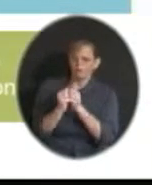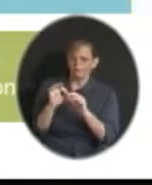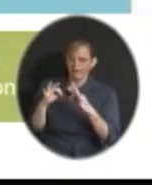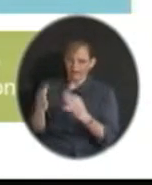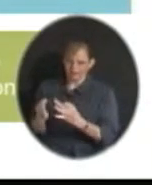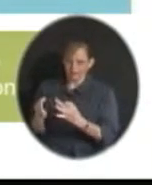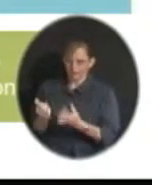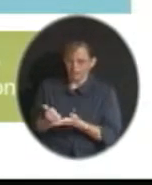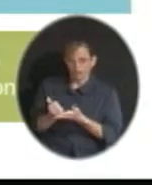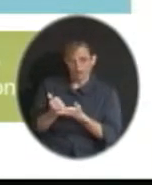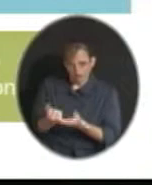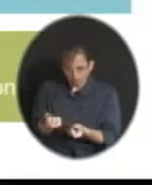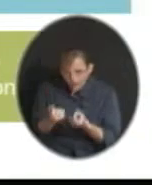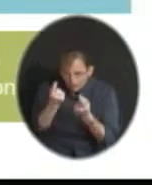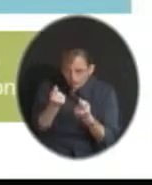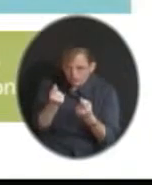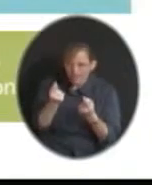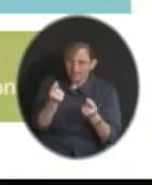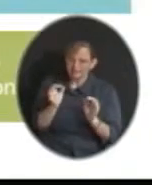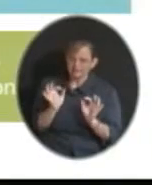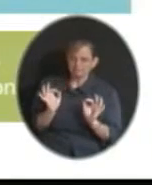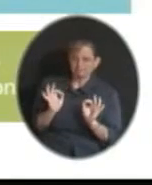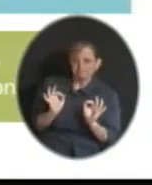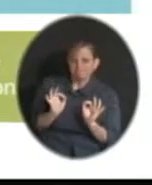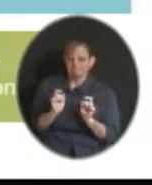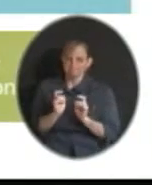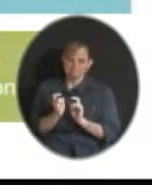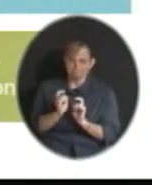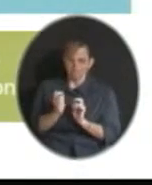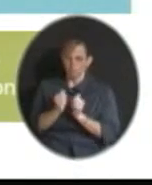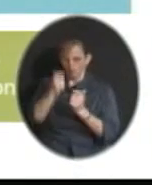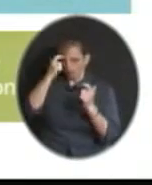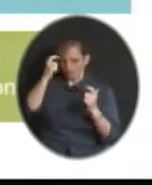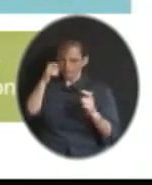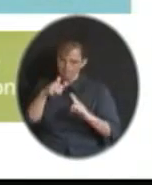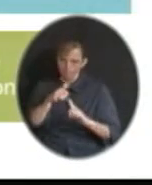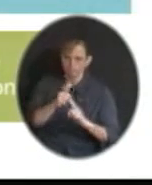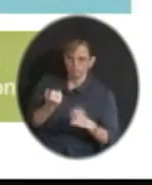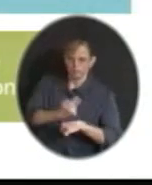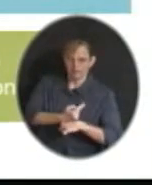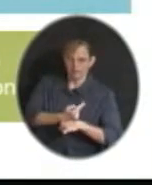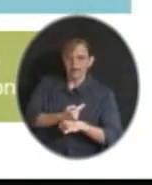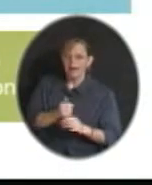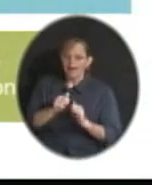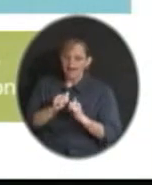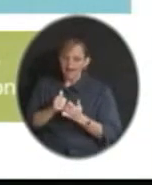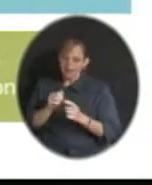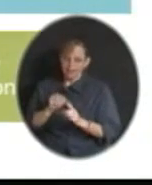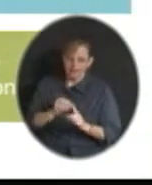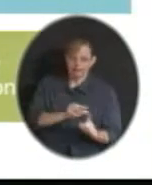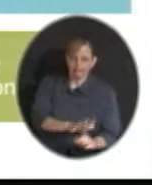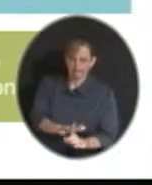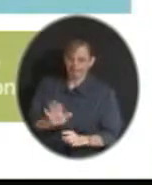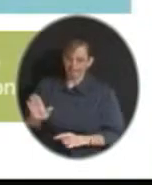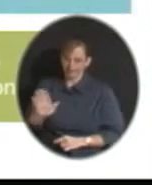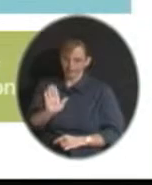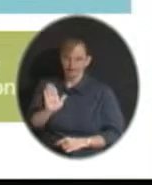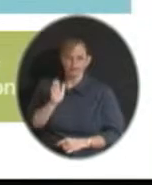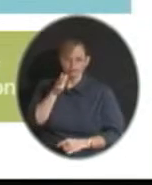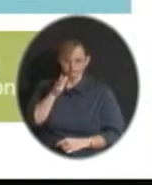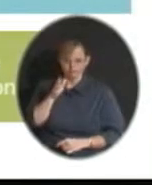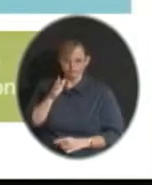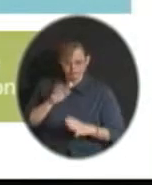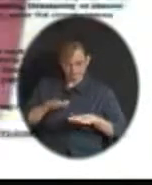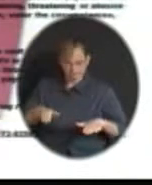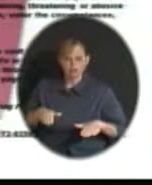them understand the nuances of bullying these days, the impact it has on their children, and how we can partner as schools to